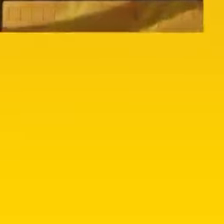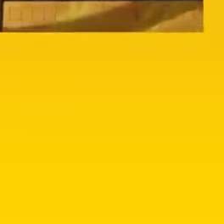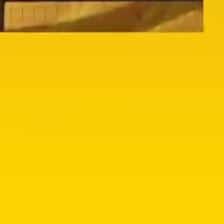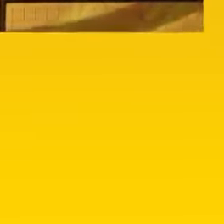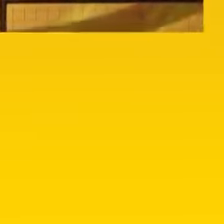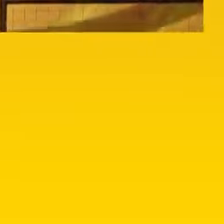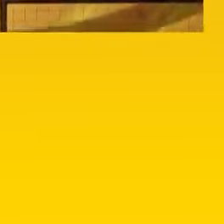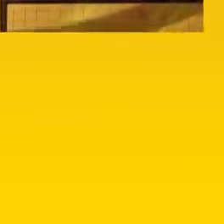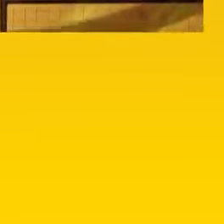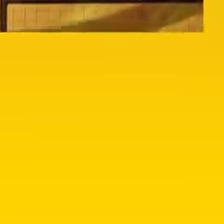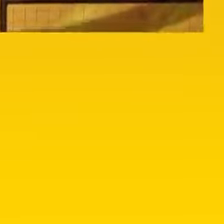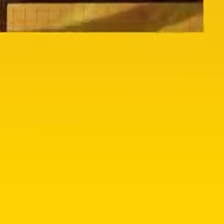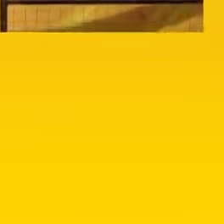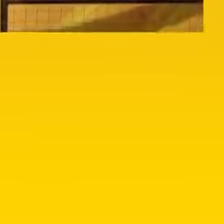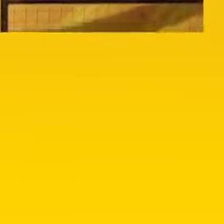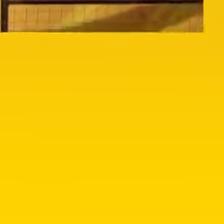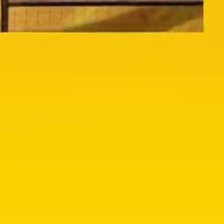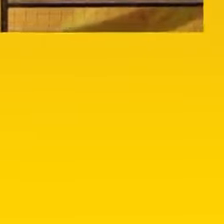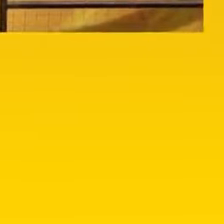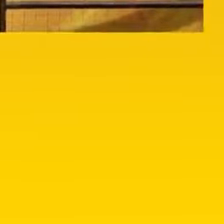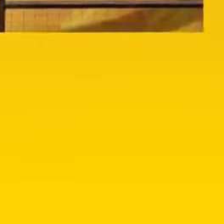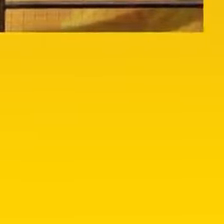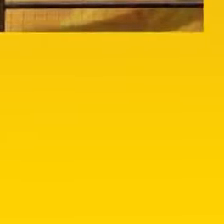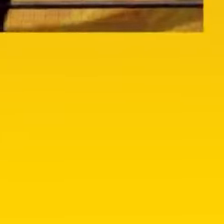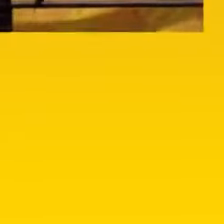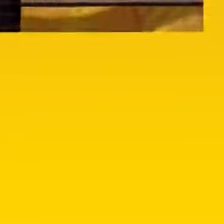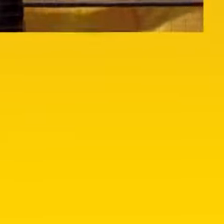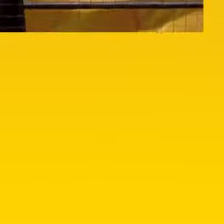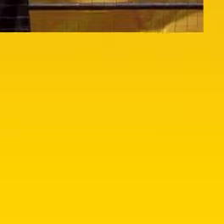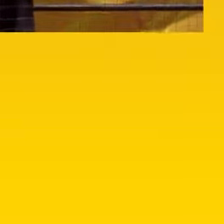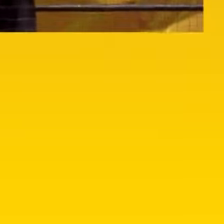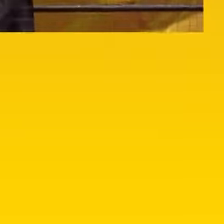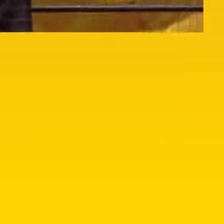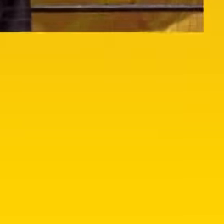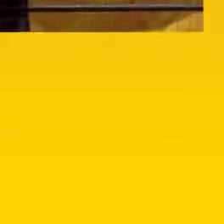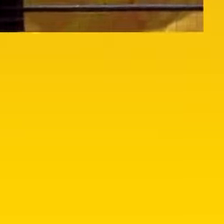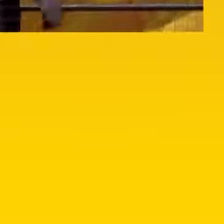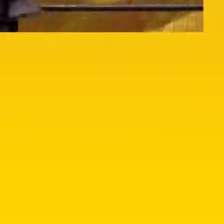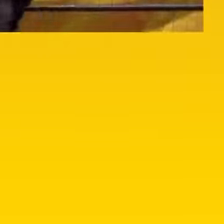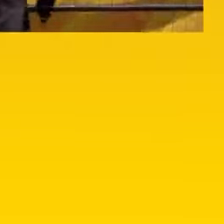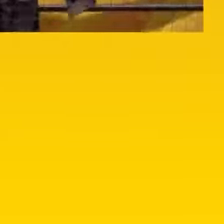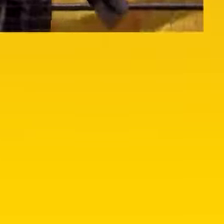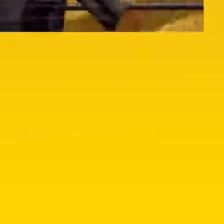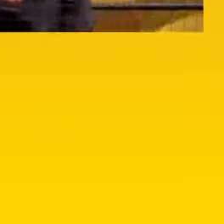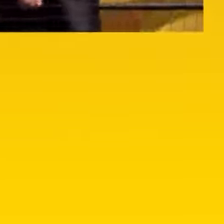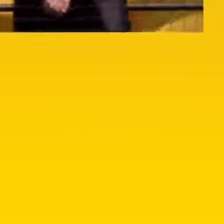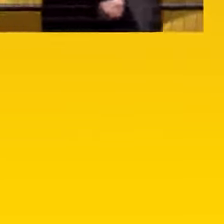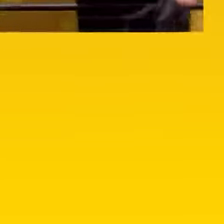Thank you.